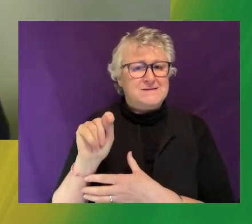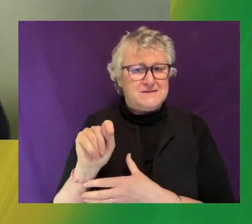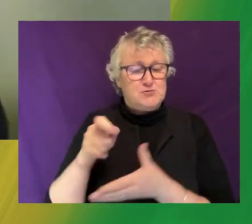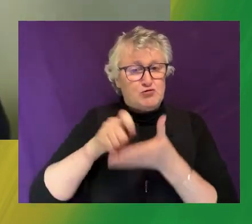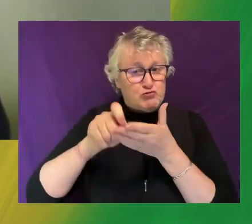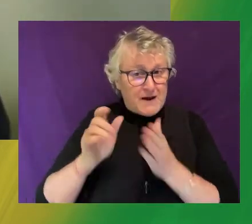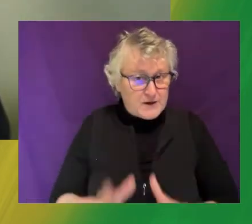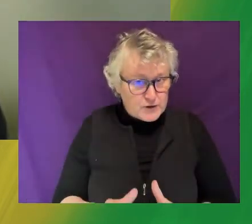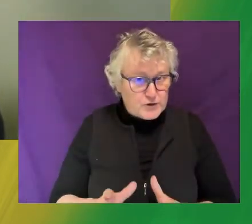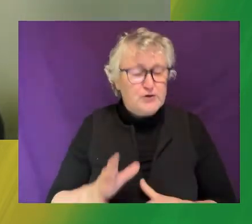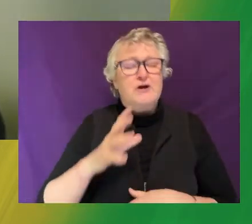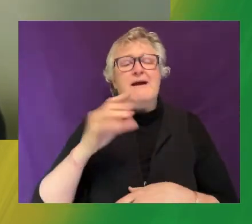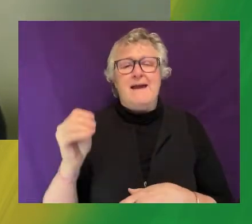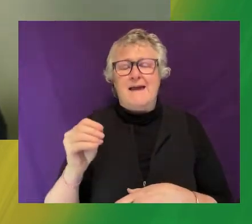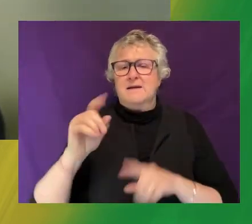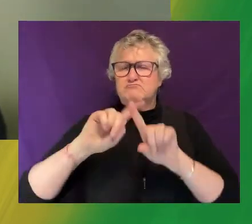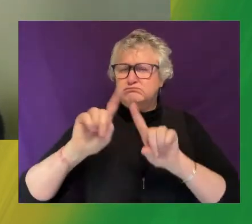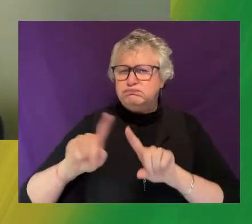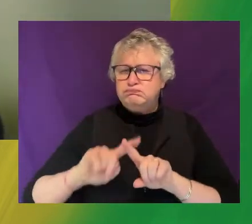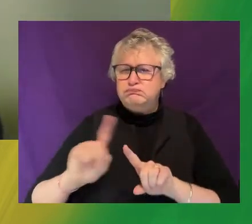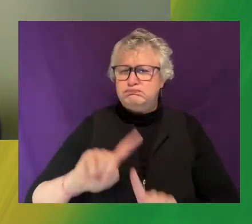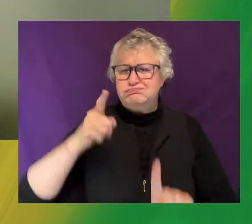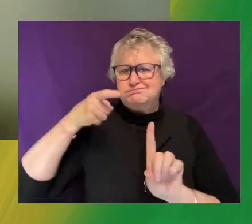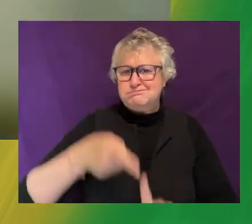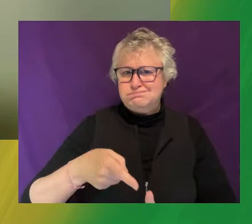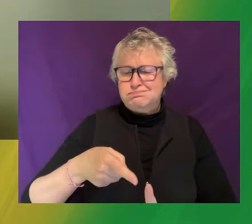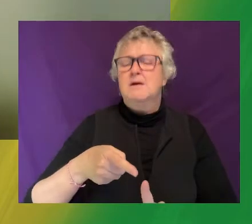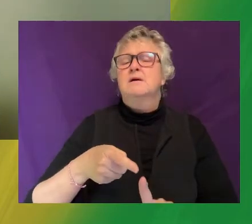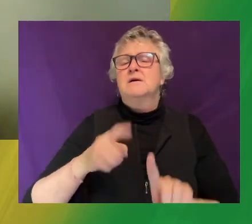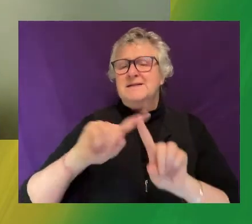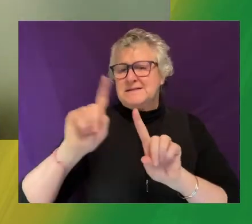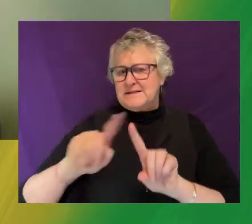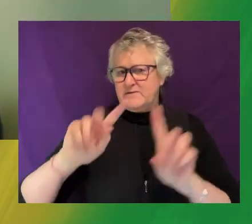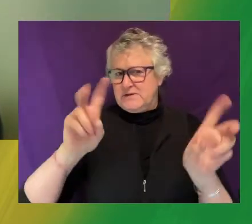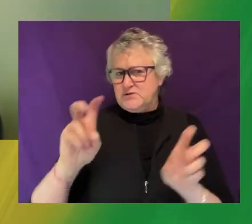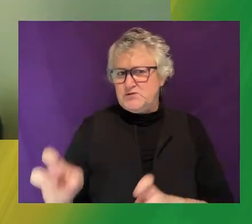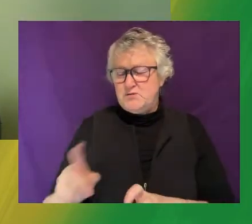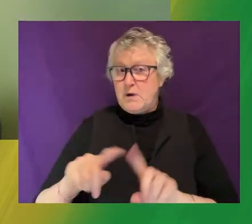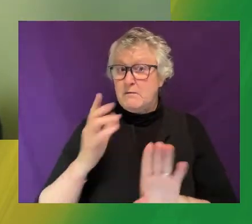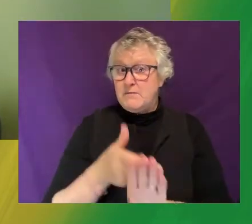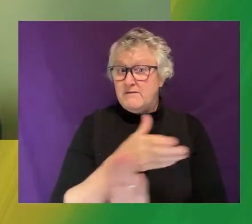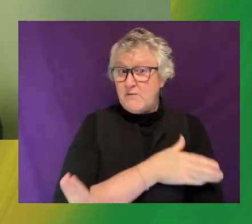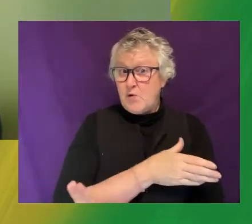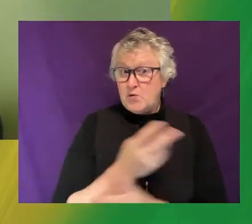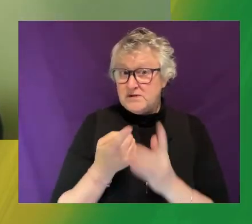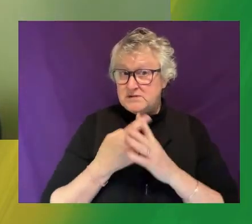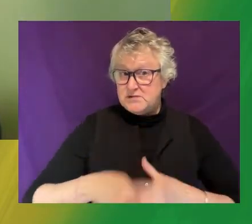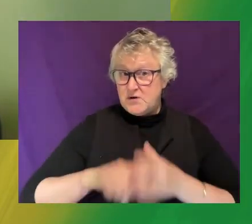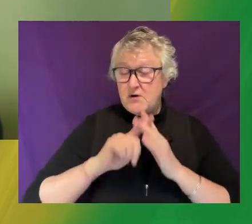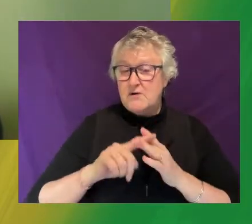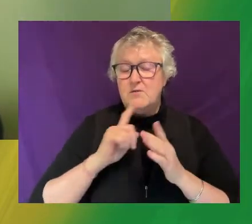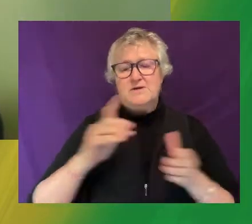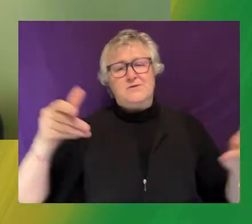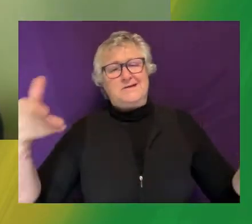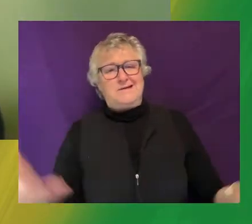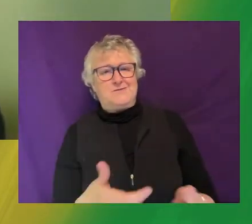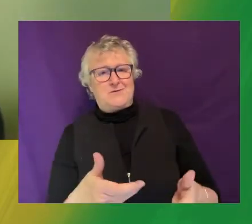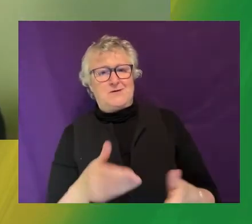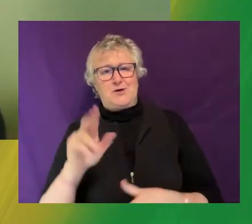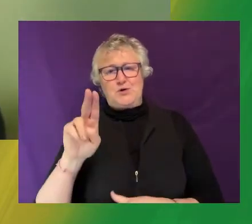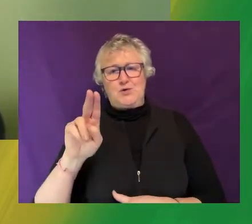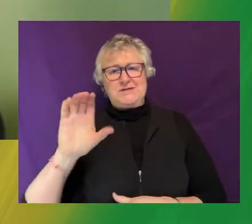commentator on racial issues. But before getting to our keynotes, I'd like to present our UC San Diego Chancellor,